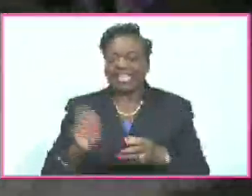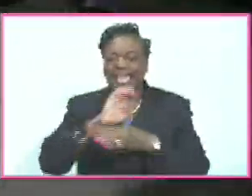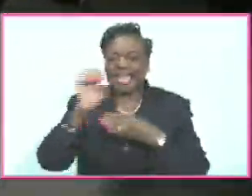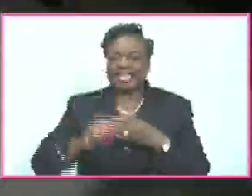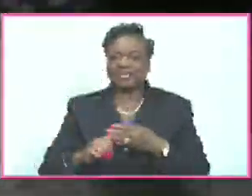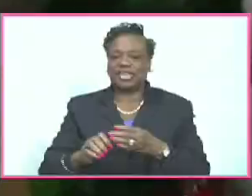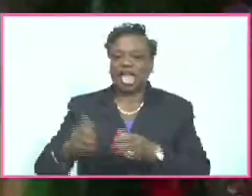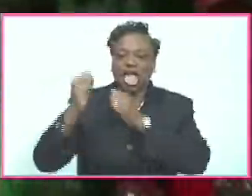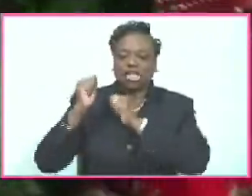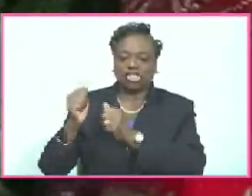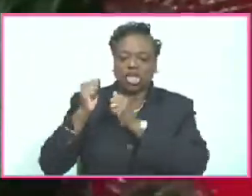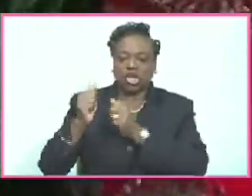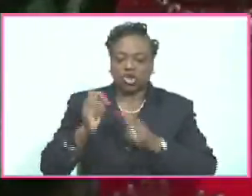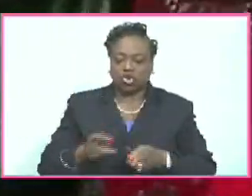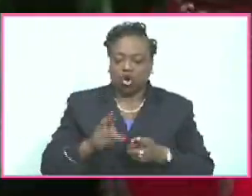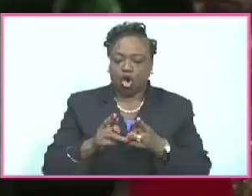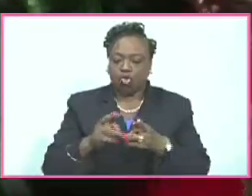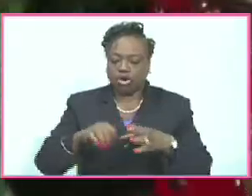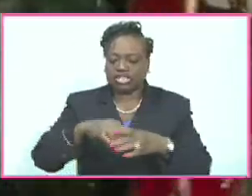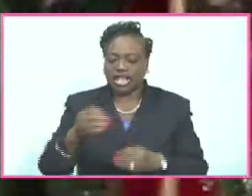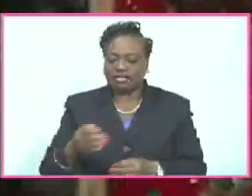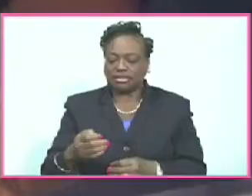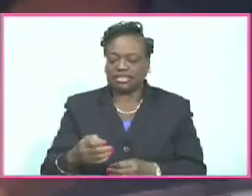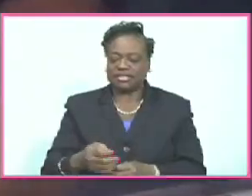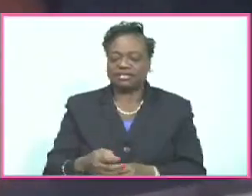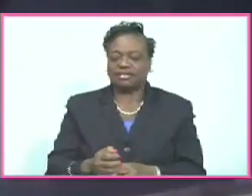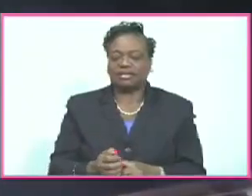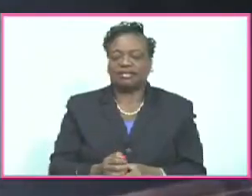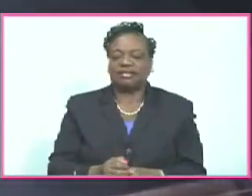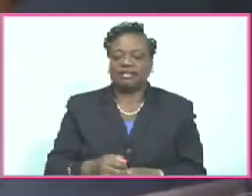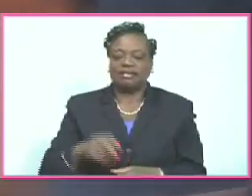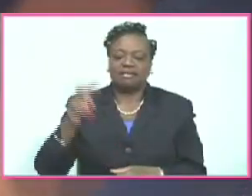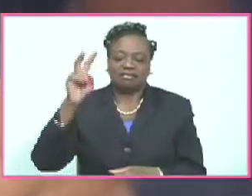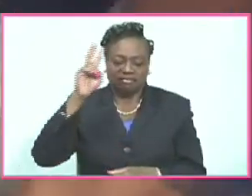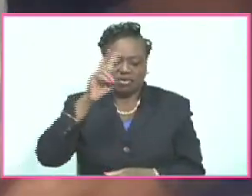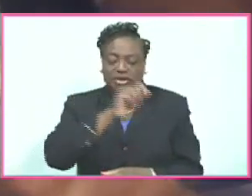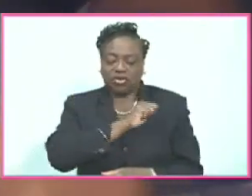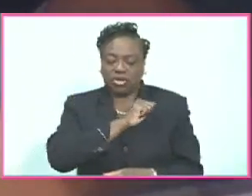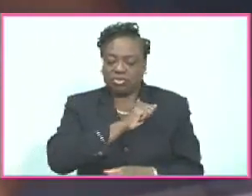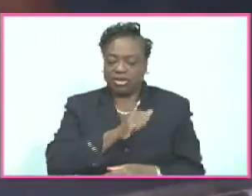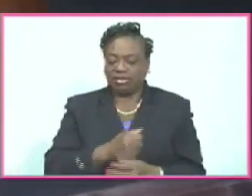Reporting from South Andros, I am Vaughn Aubrey, ZNS Network News.